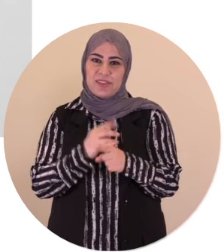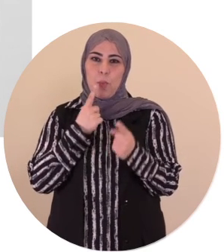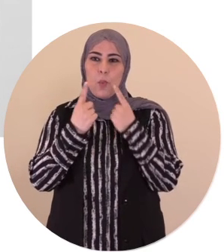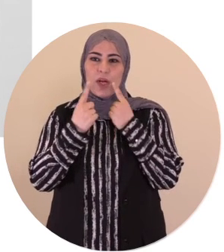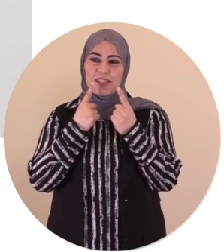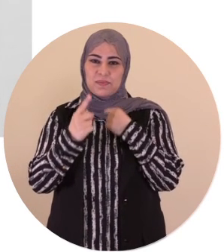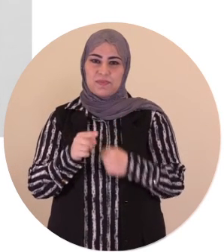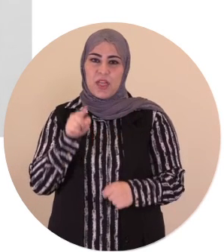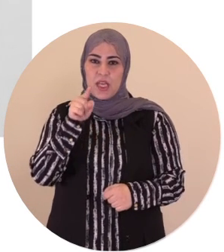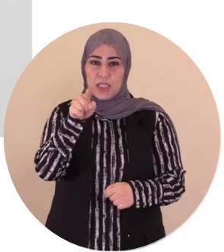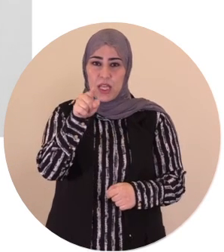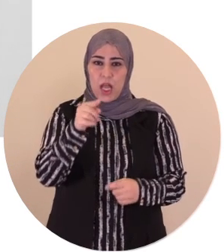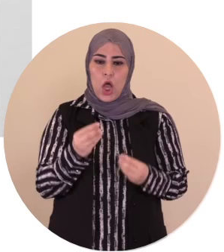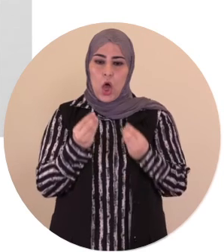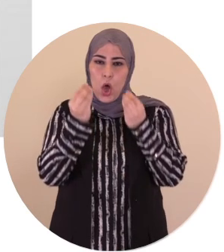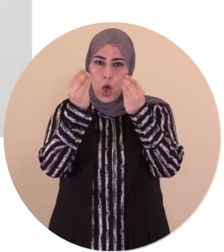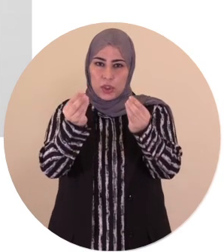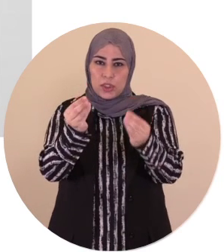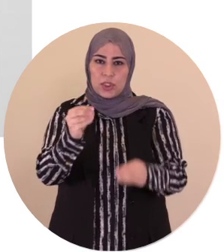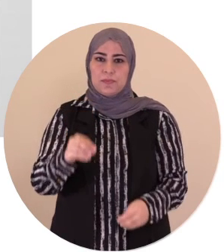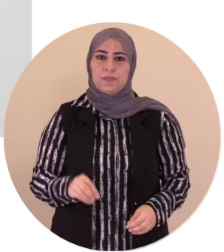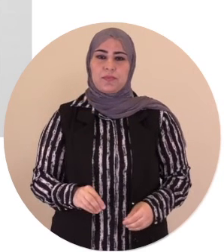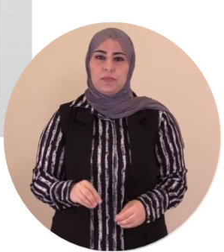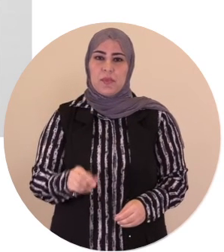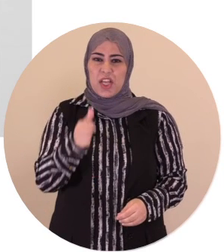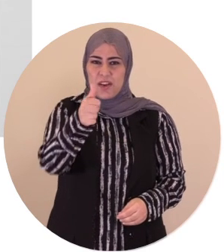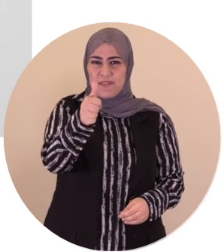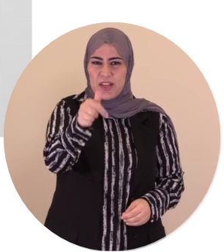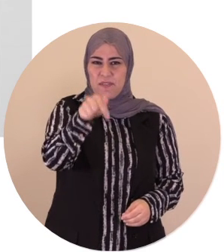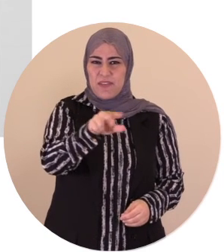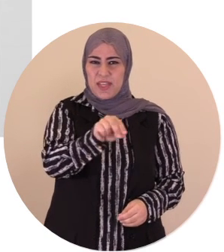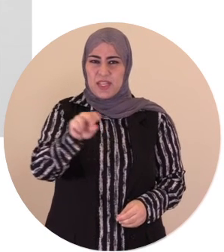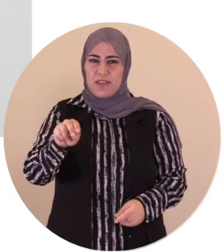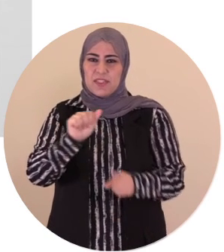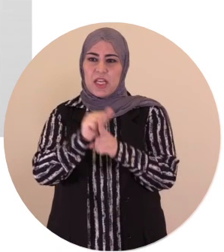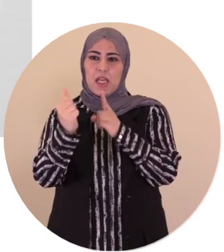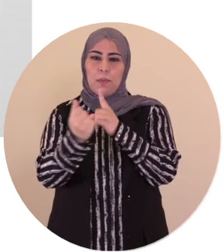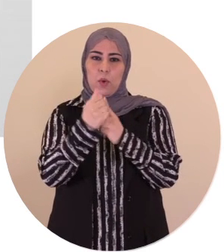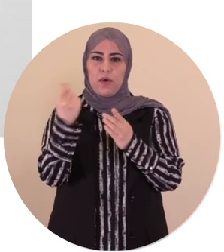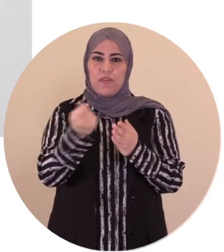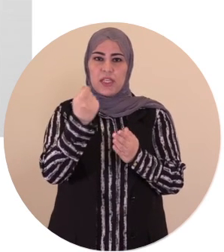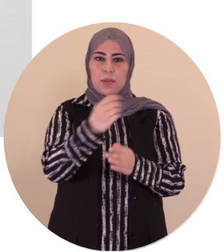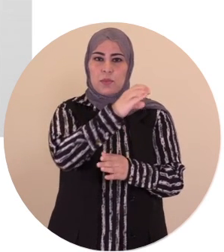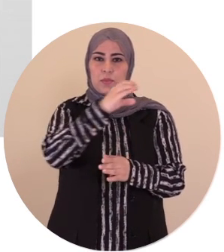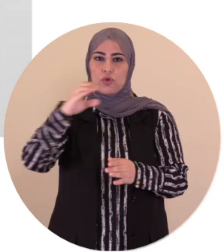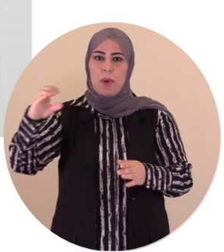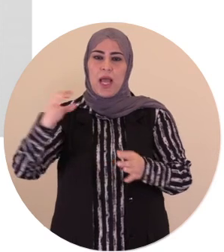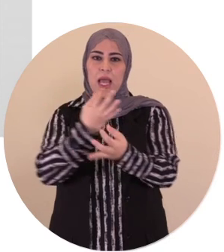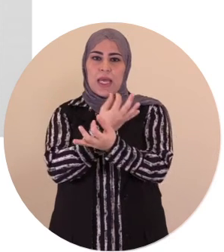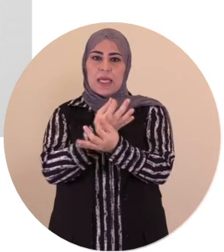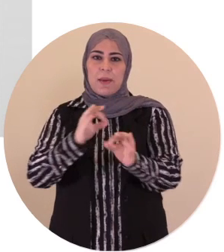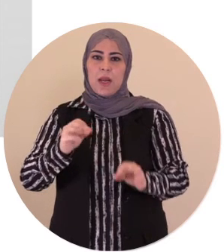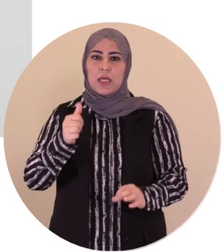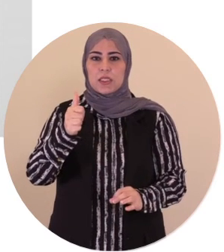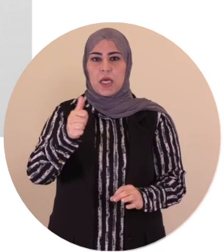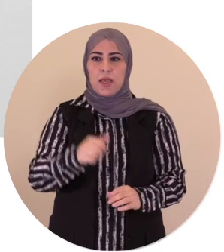situation. Think about what you would say, how you would say it, and use clear, accurate, full sentences. Let's look at